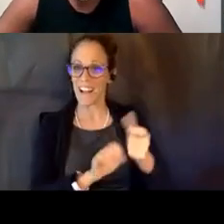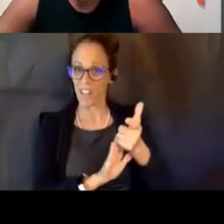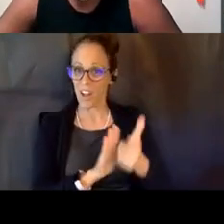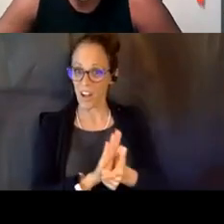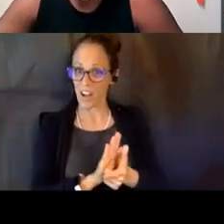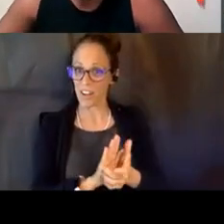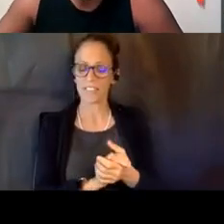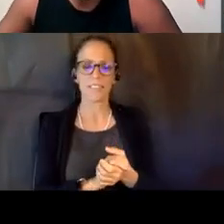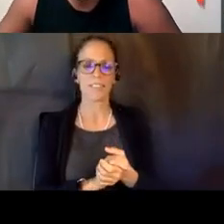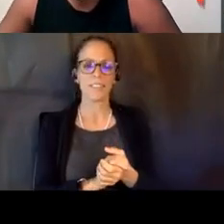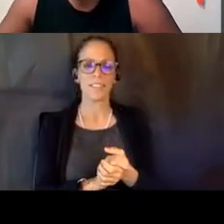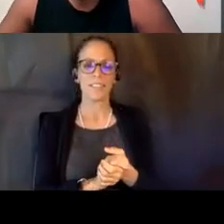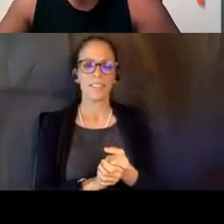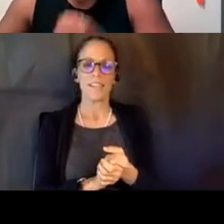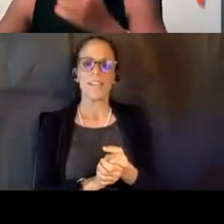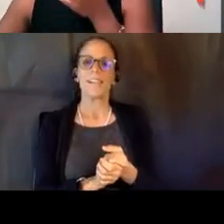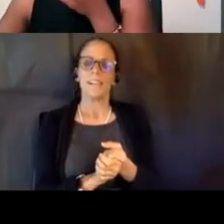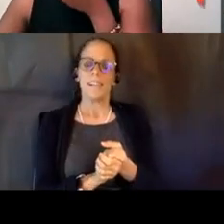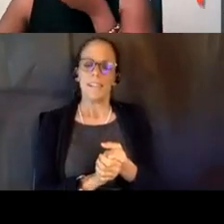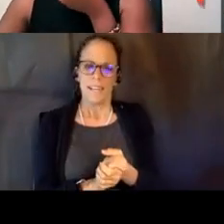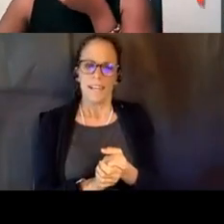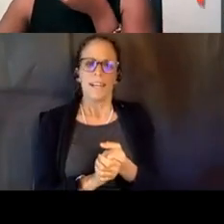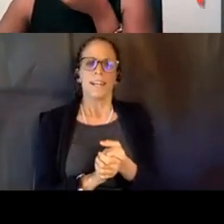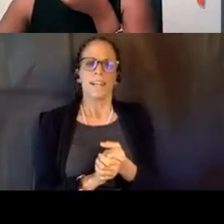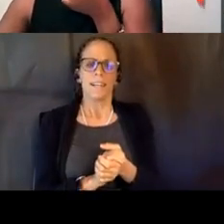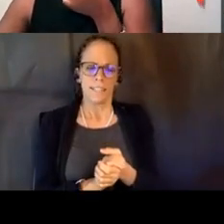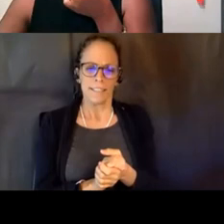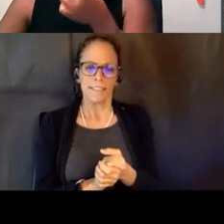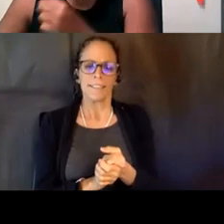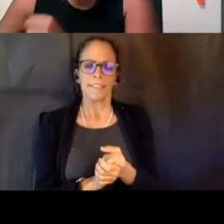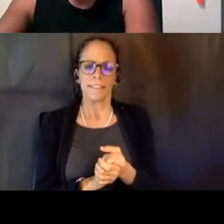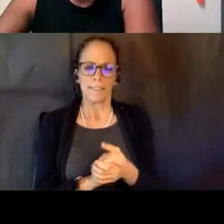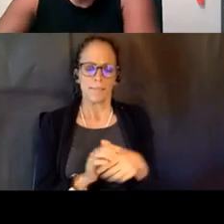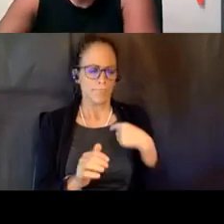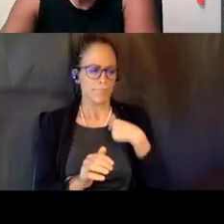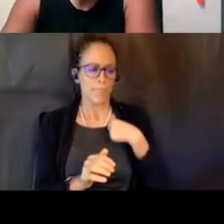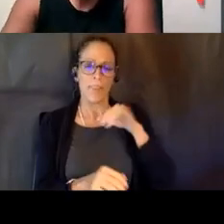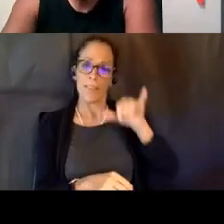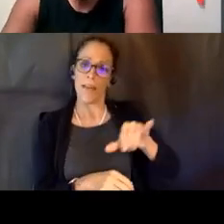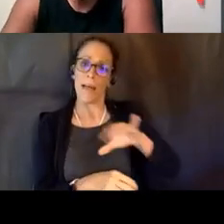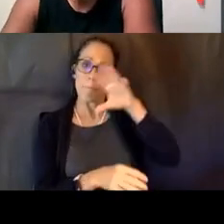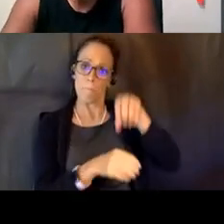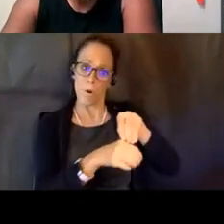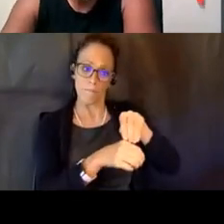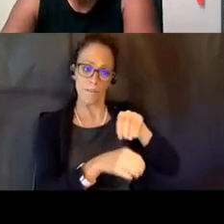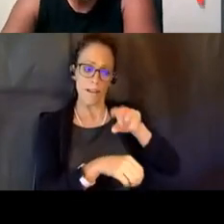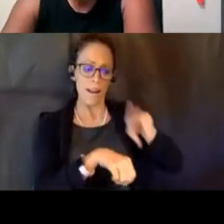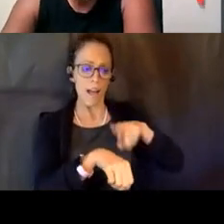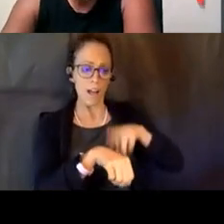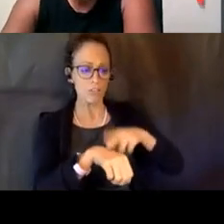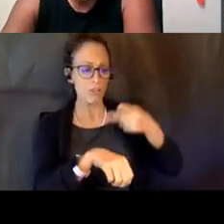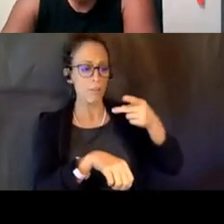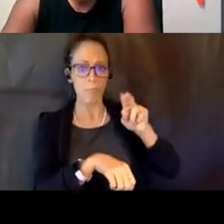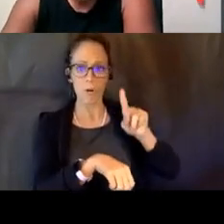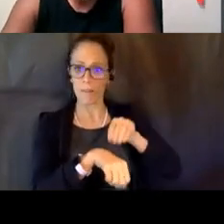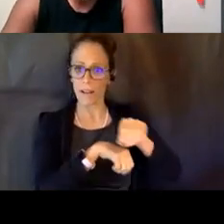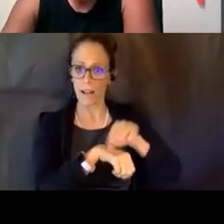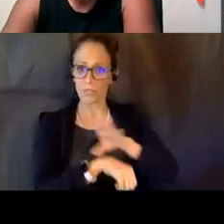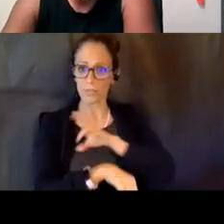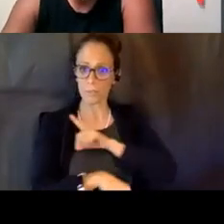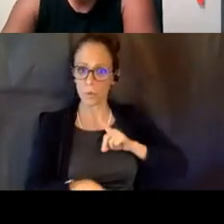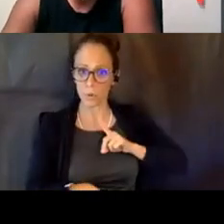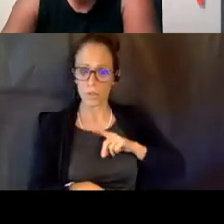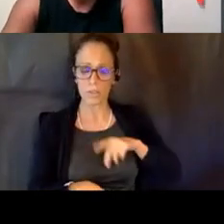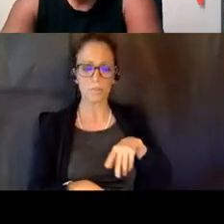Understanding, and I really, one of the really great gifts and privileges of serving on the National Parks Advisory Board is that for 8 years, we would have meetings of a couple of